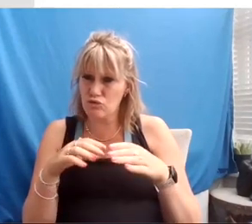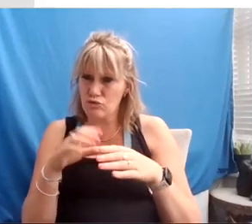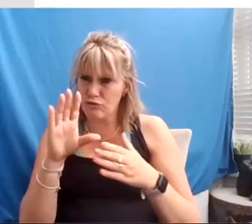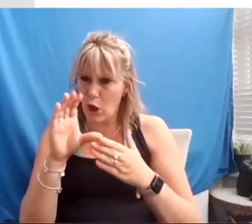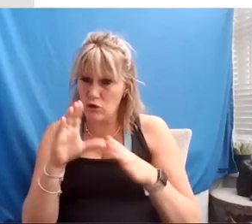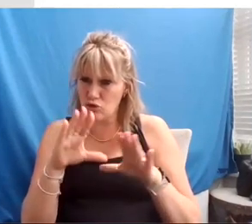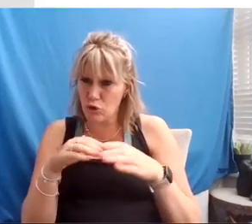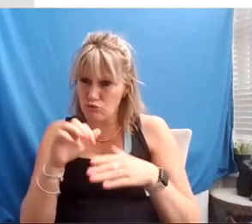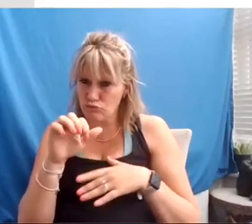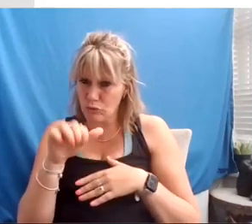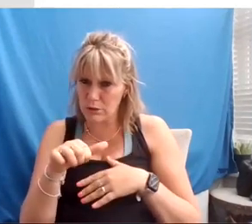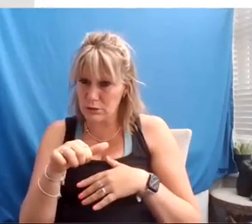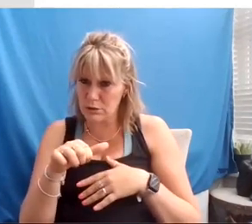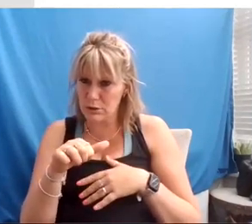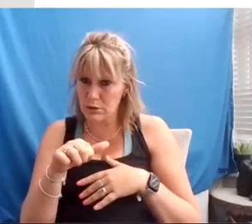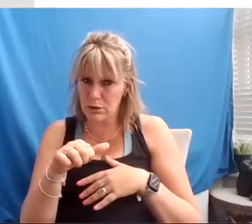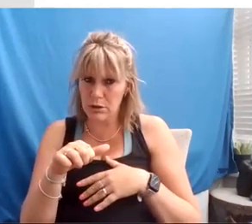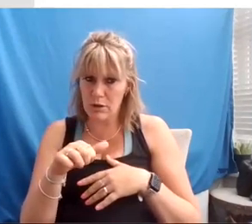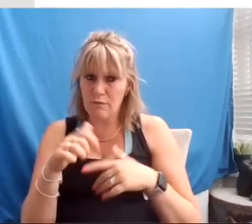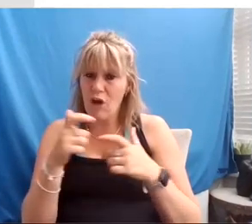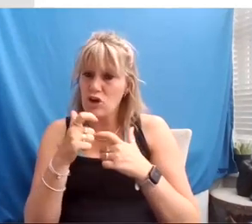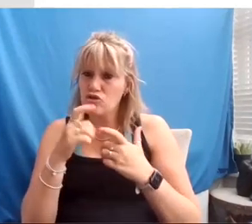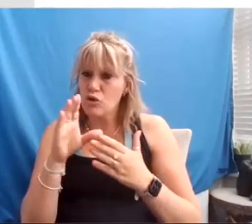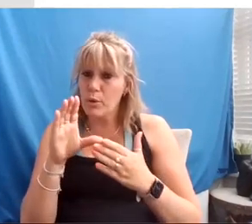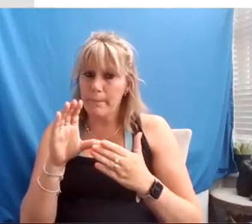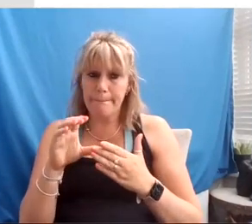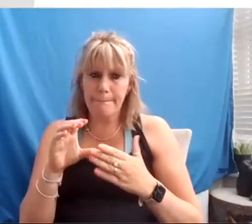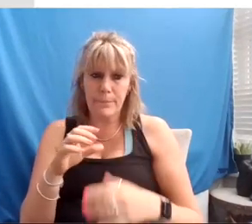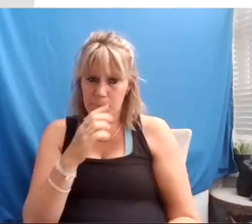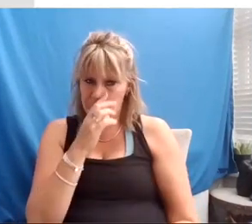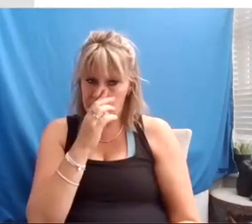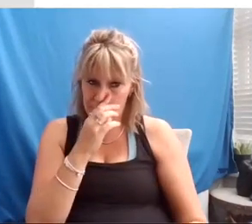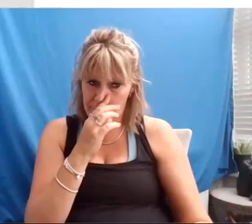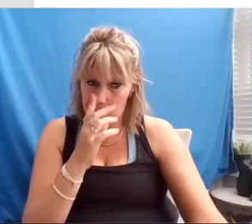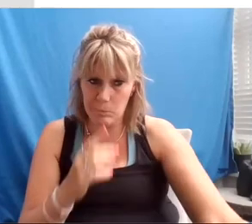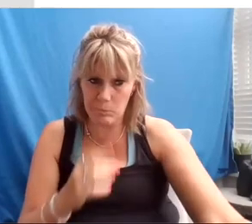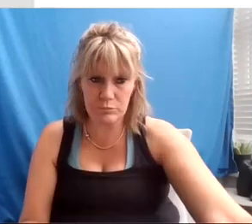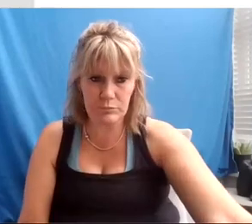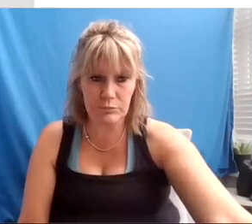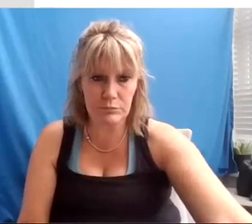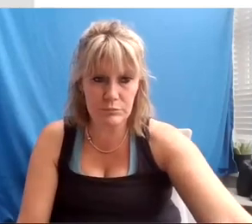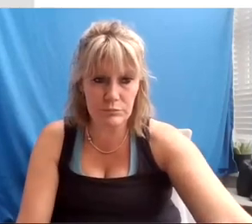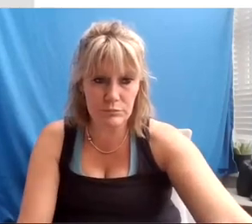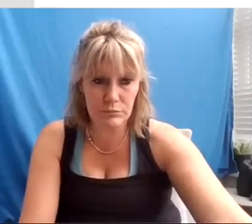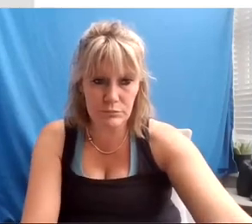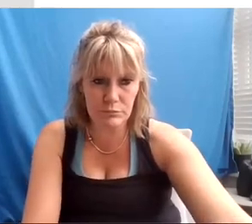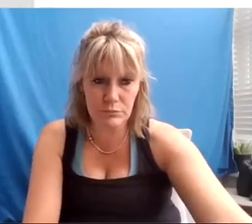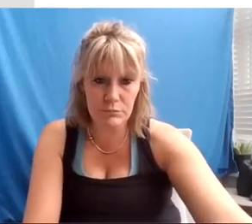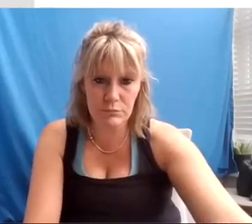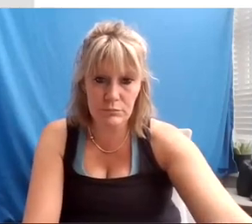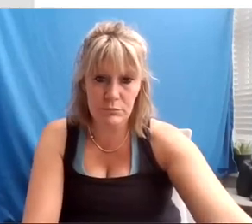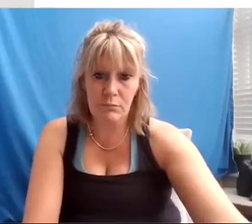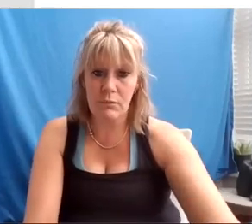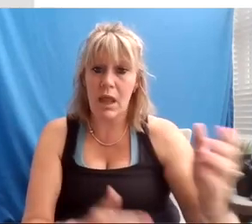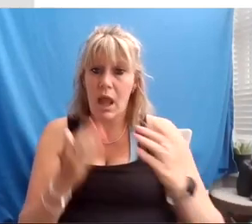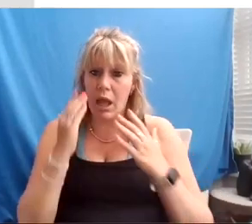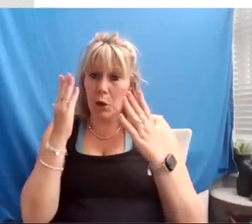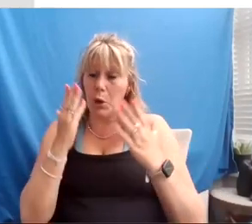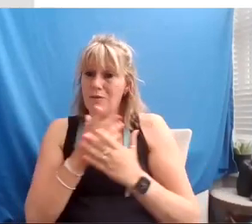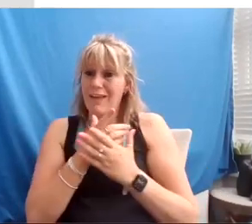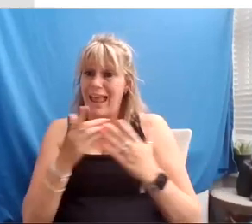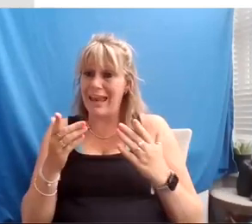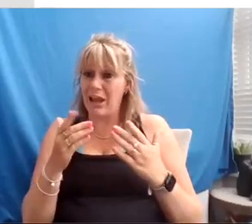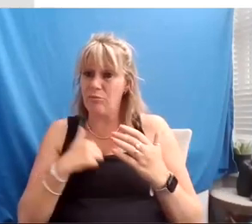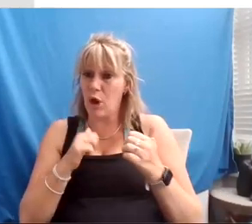I think it's wonderful. I don't know if any of my colleagues feel like giving an audio description.